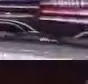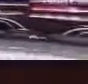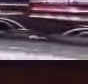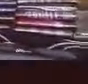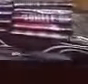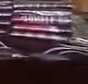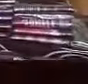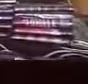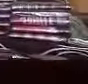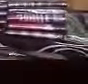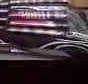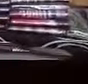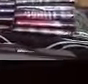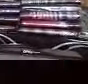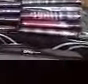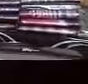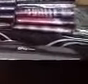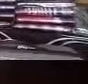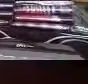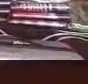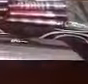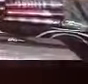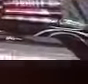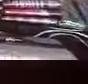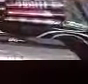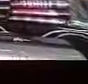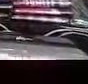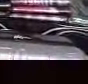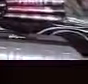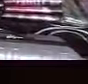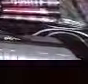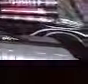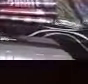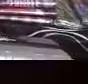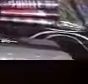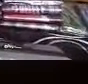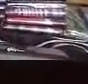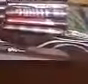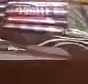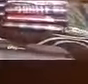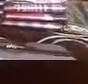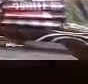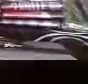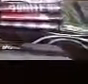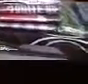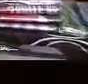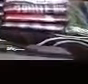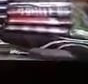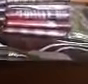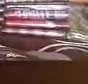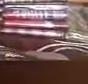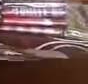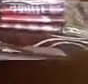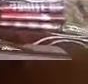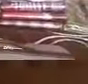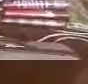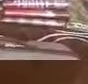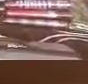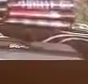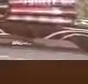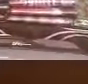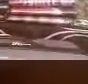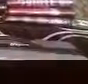Skincare Plus 2020 is our year of perfection. Zero tasks fim nekk ni réew mi fi kenn waratu fi tasks, kenn waratu